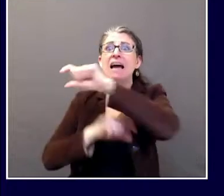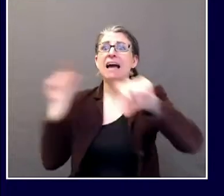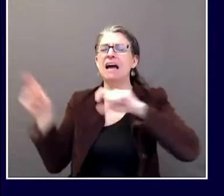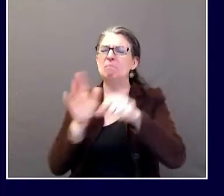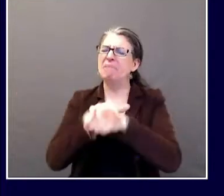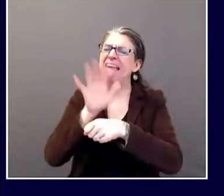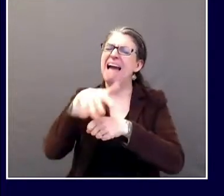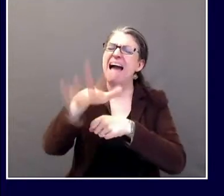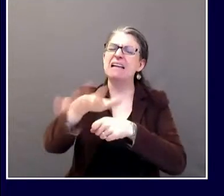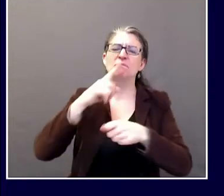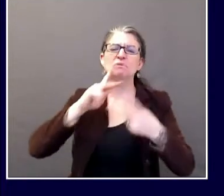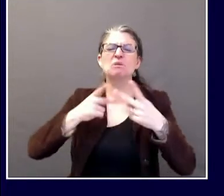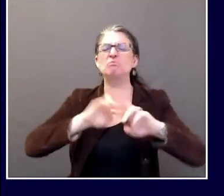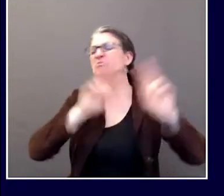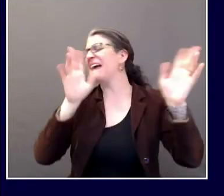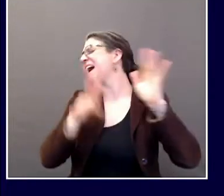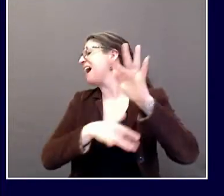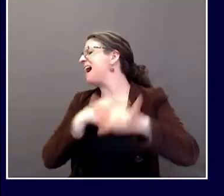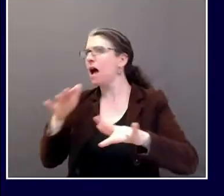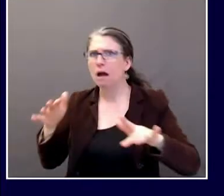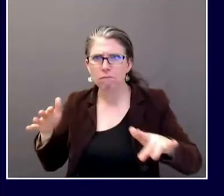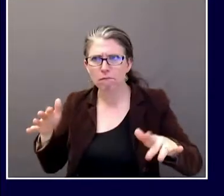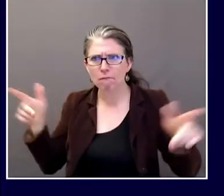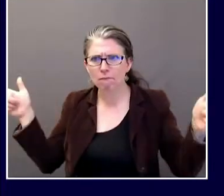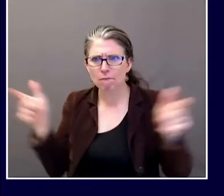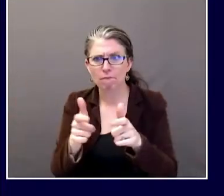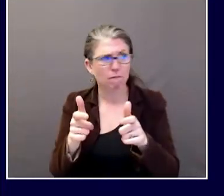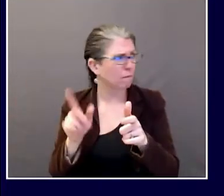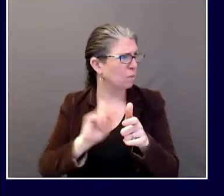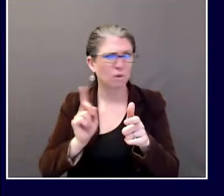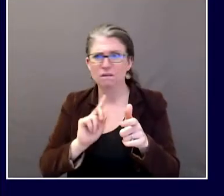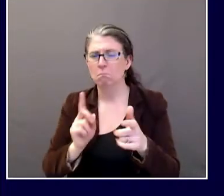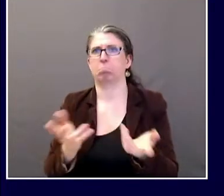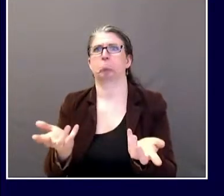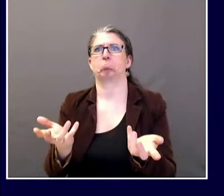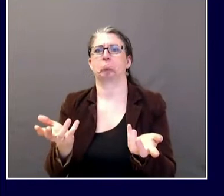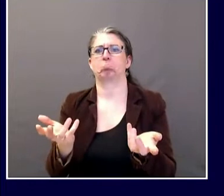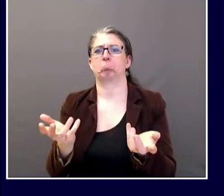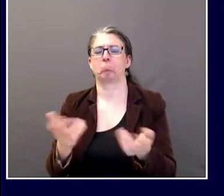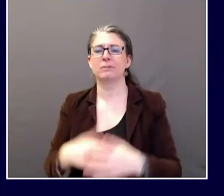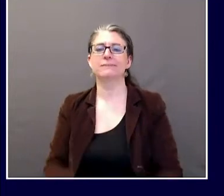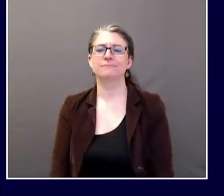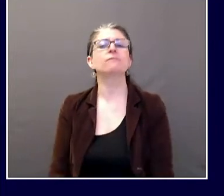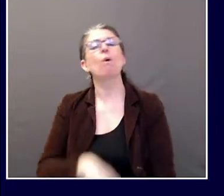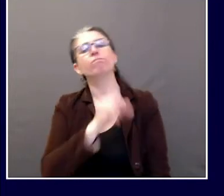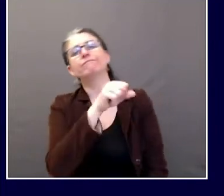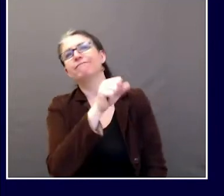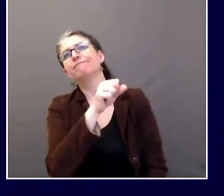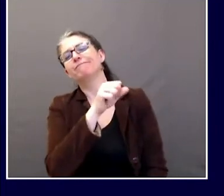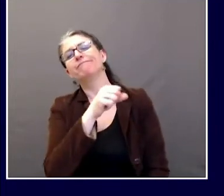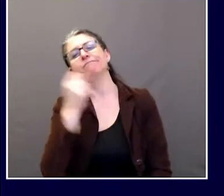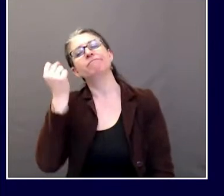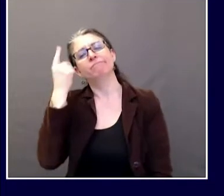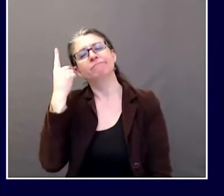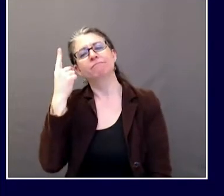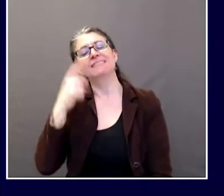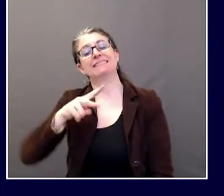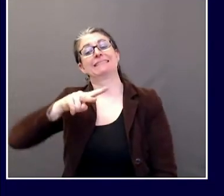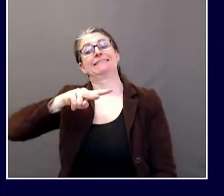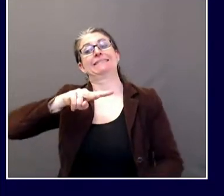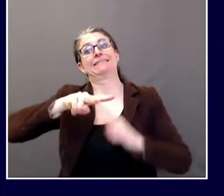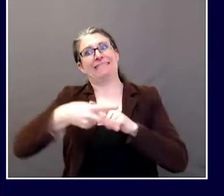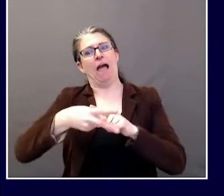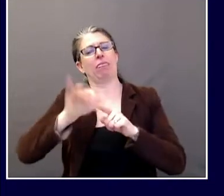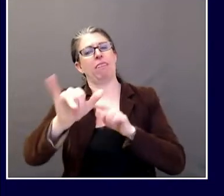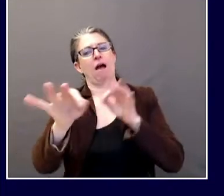doses roughly, but that includes second doses. Okay, great. That is correct. That is correct. Thank you so much. The other thing, Kevin, and I'm going a bit long here, but